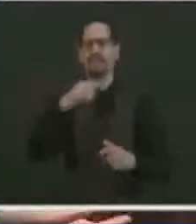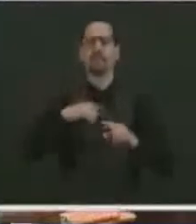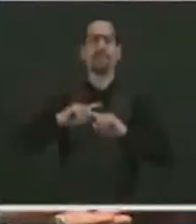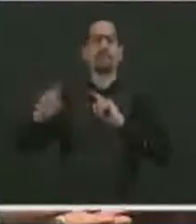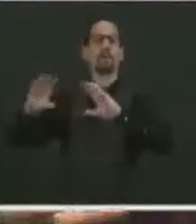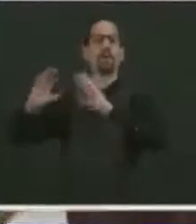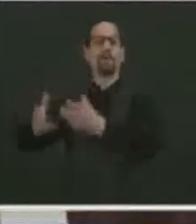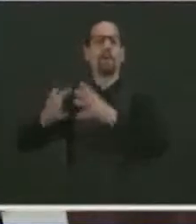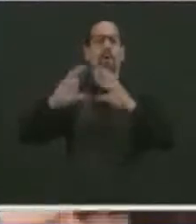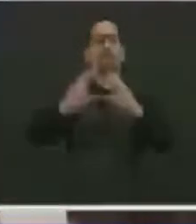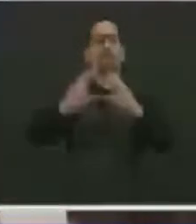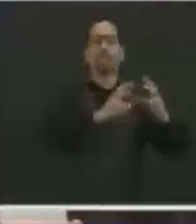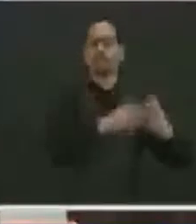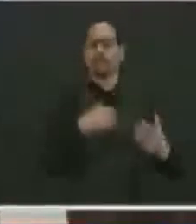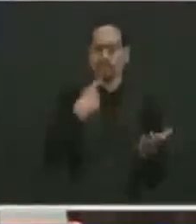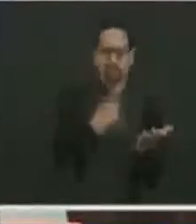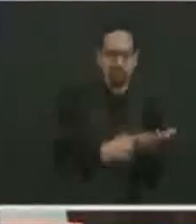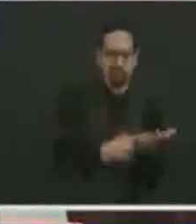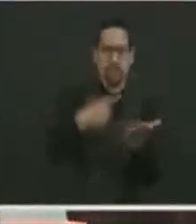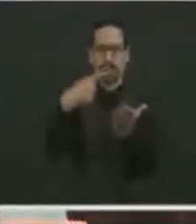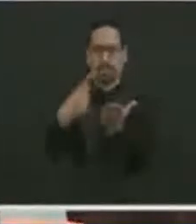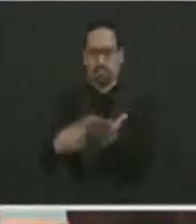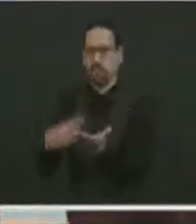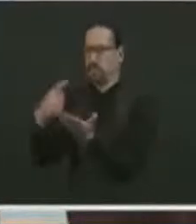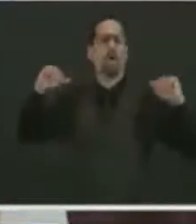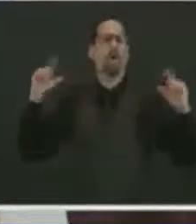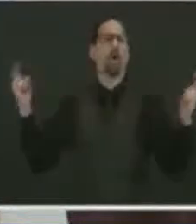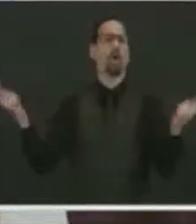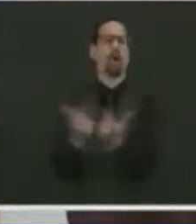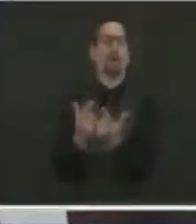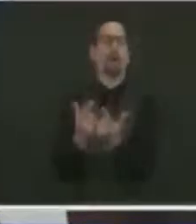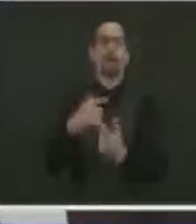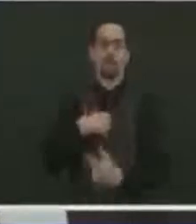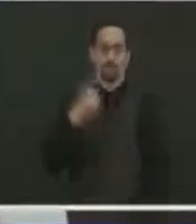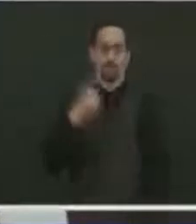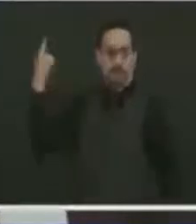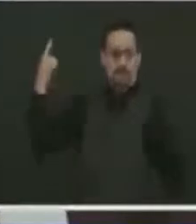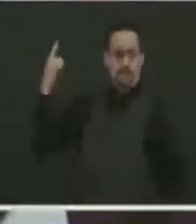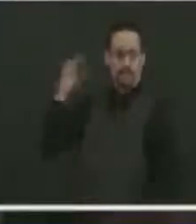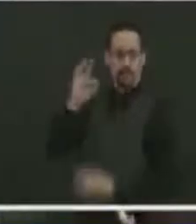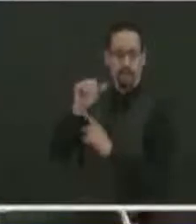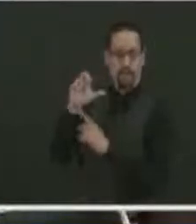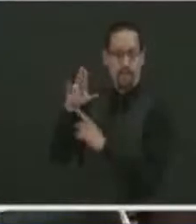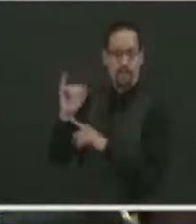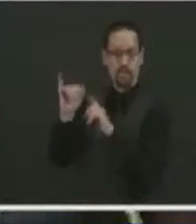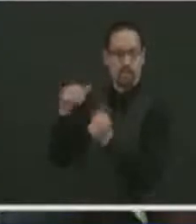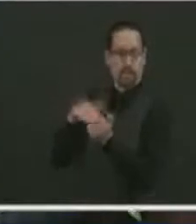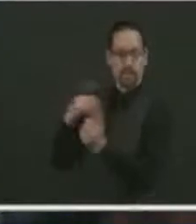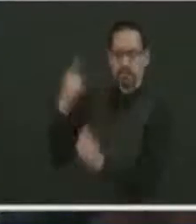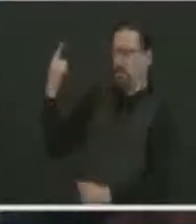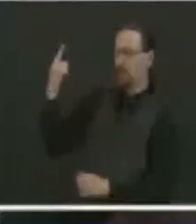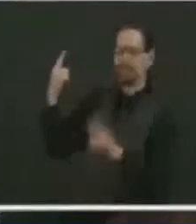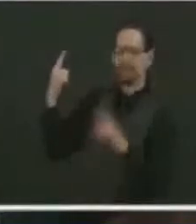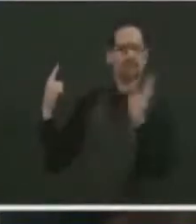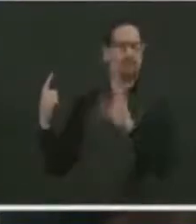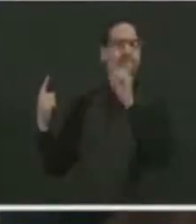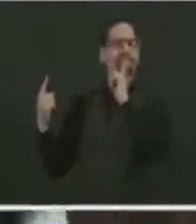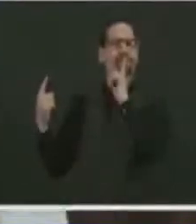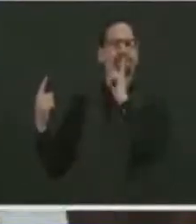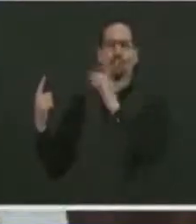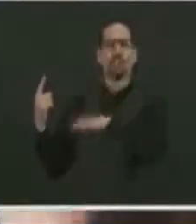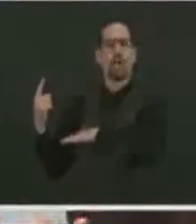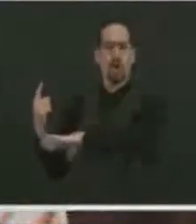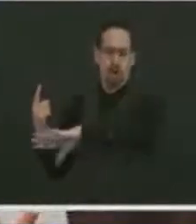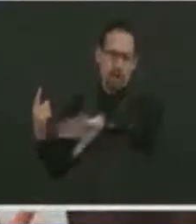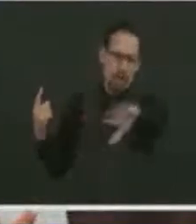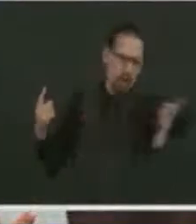day we learn something more. And I'm not at all surprised that somebody would say something now and say something different later because we've never gone